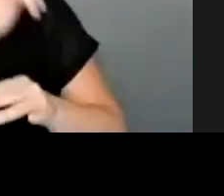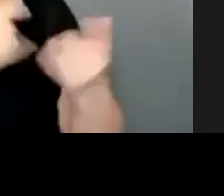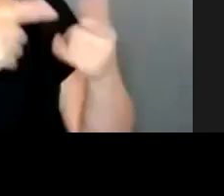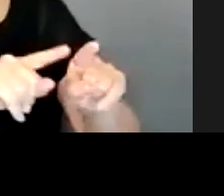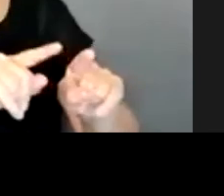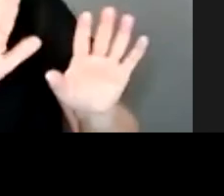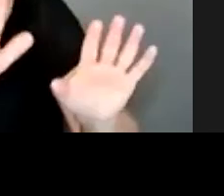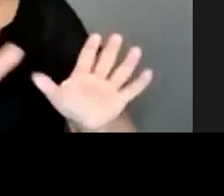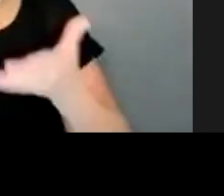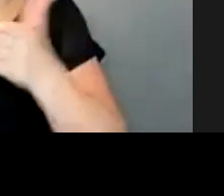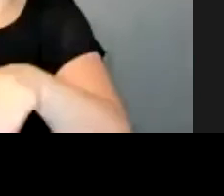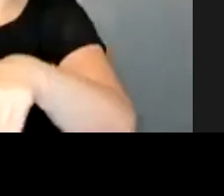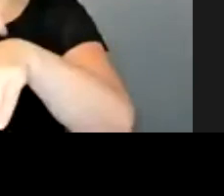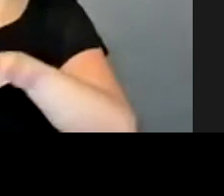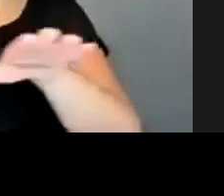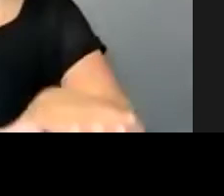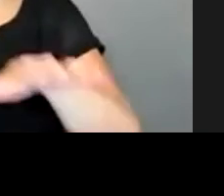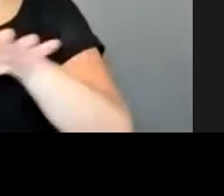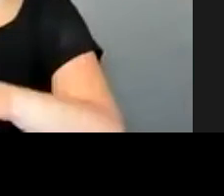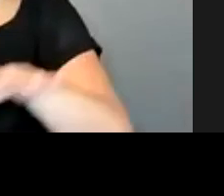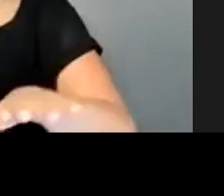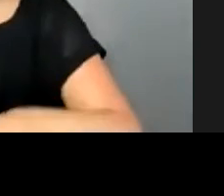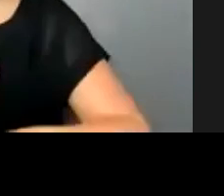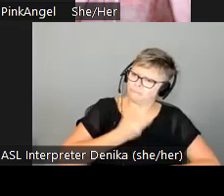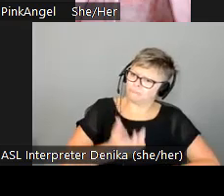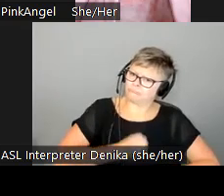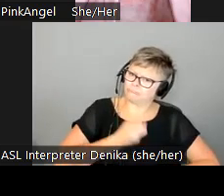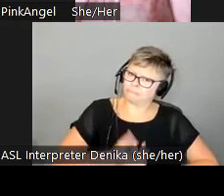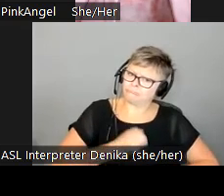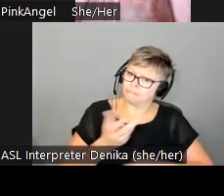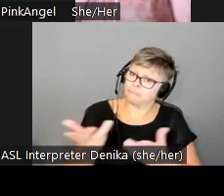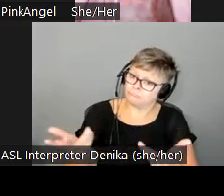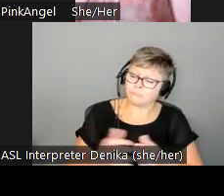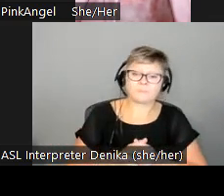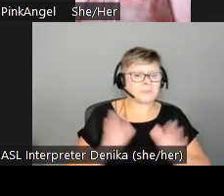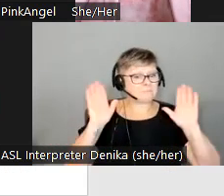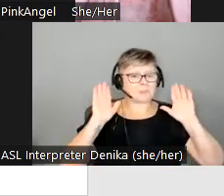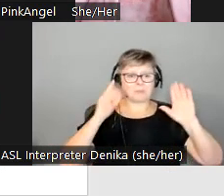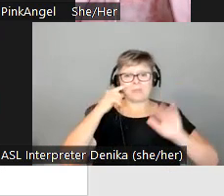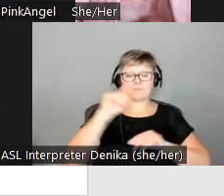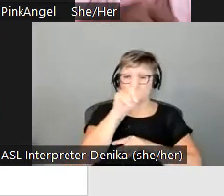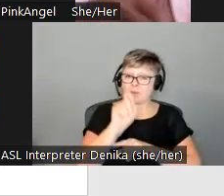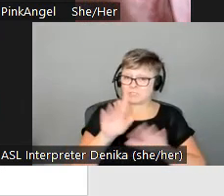way. So I think that is it for questions, Rayanne.